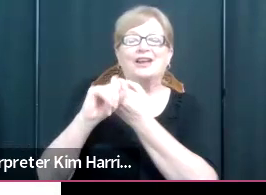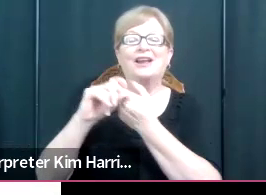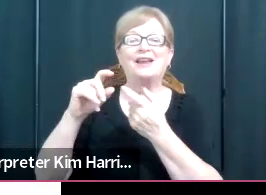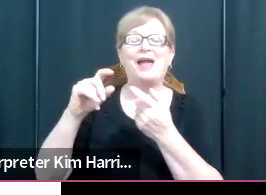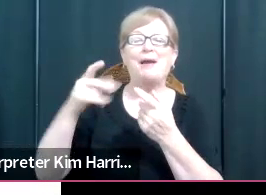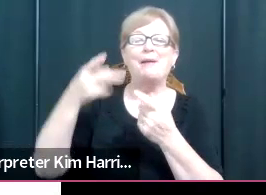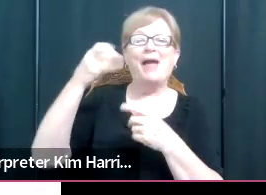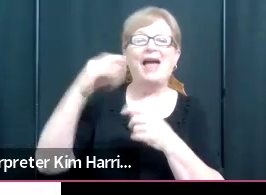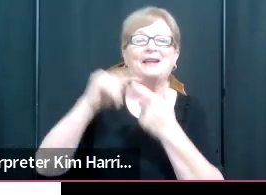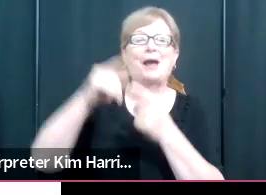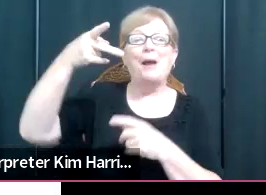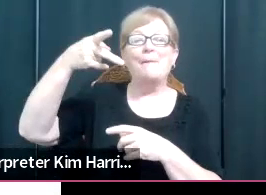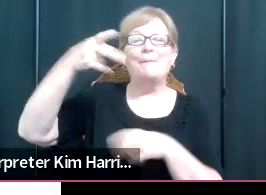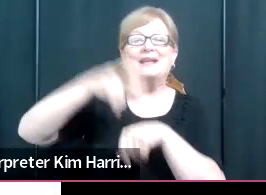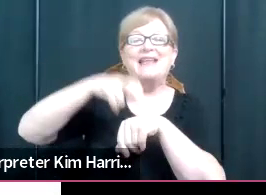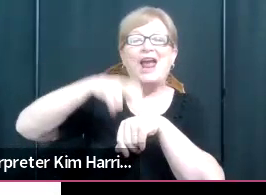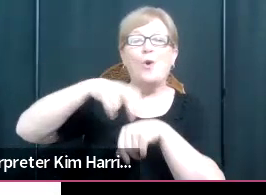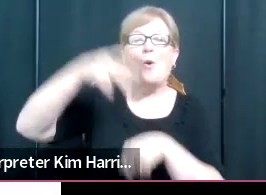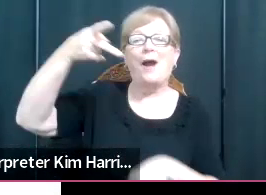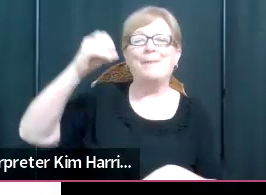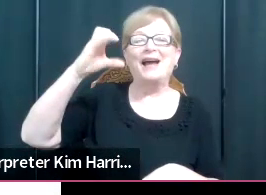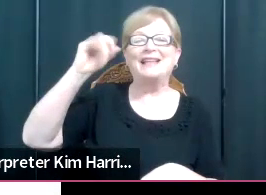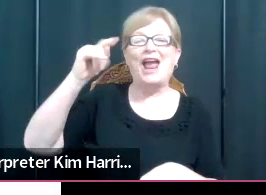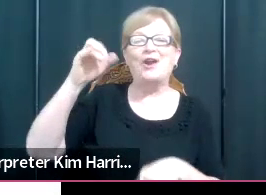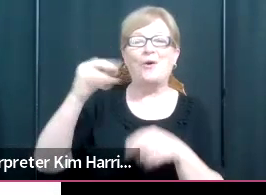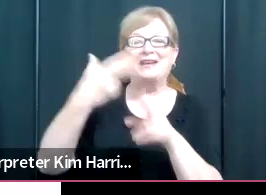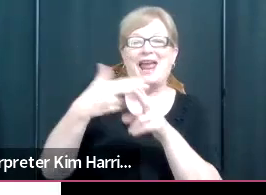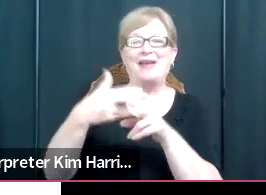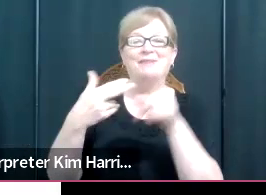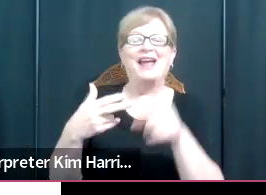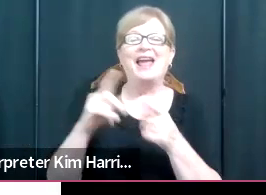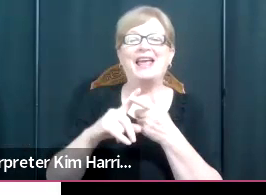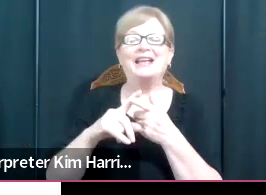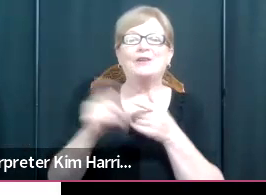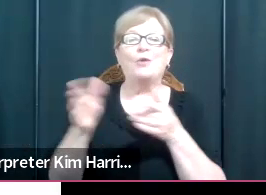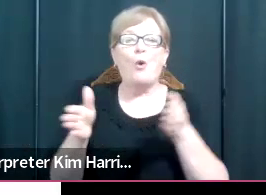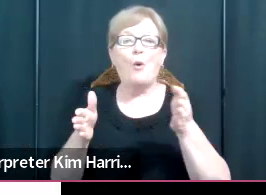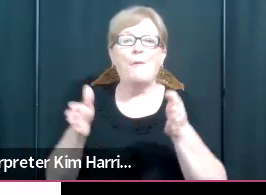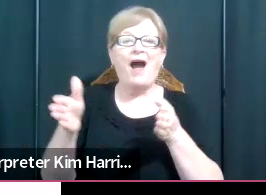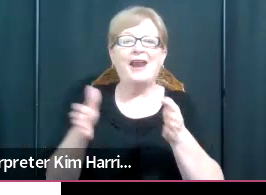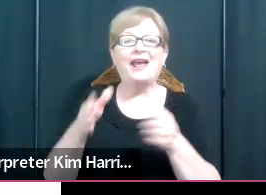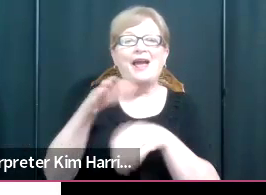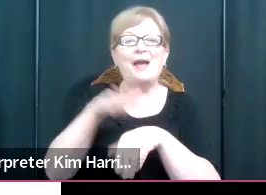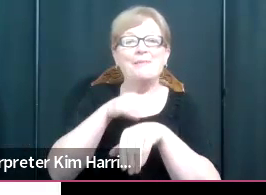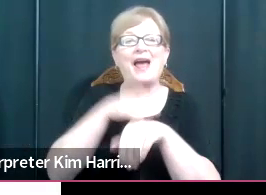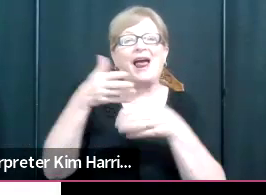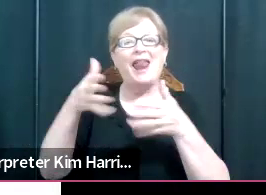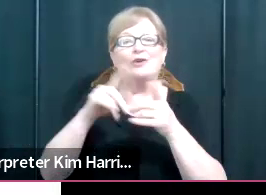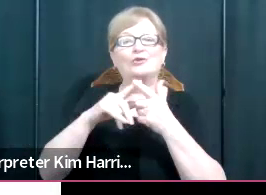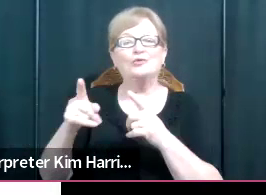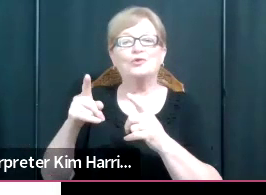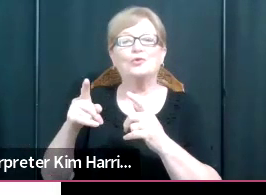Potato. Potato. This is a robotic pet that allows you to interact with